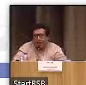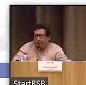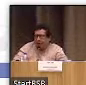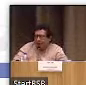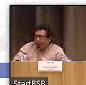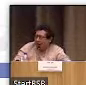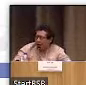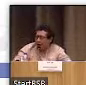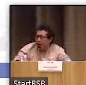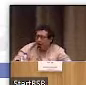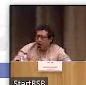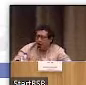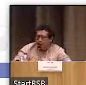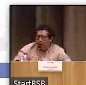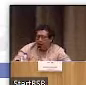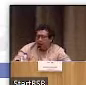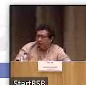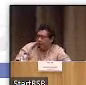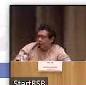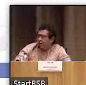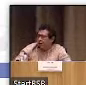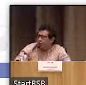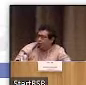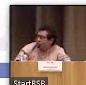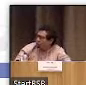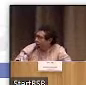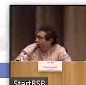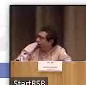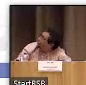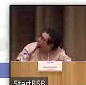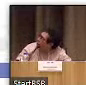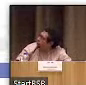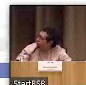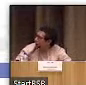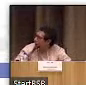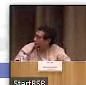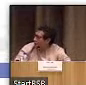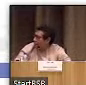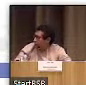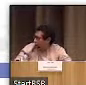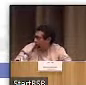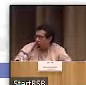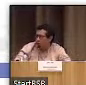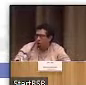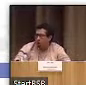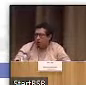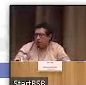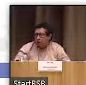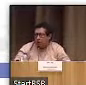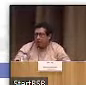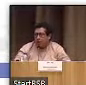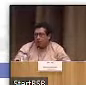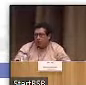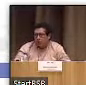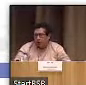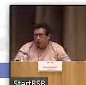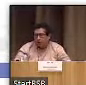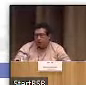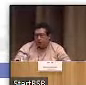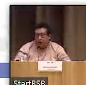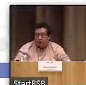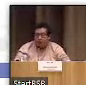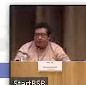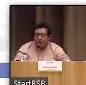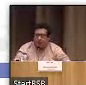methodology. The first one is the preparation. I would like to thank the support that we have from